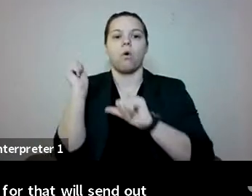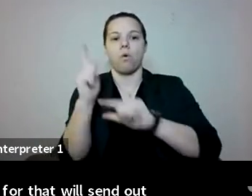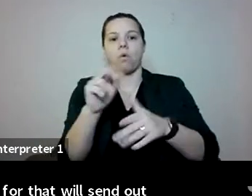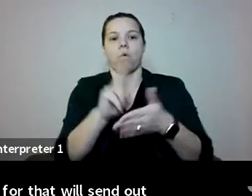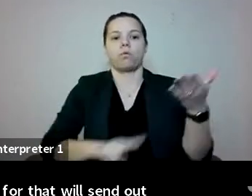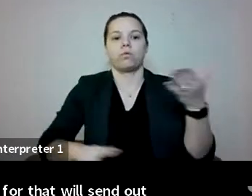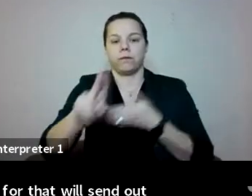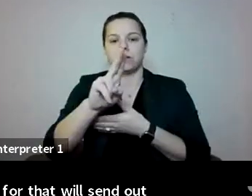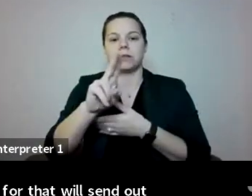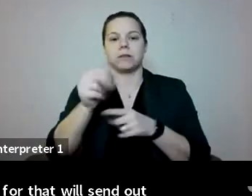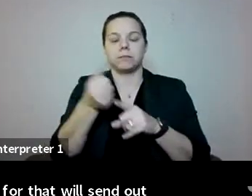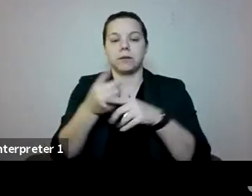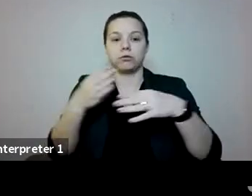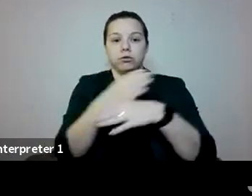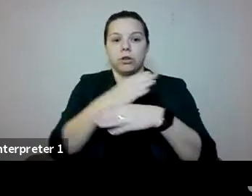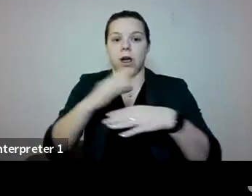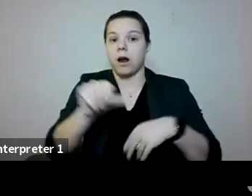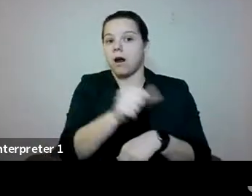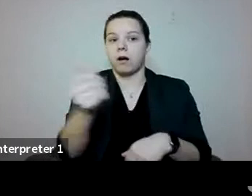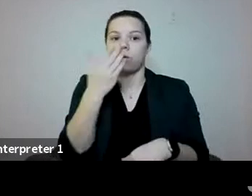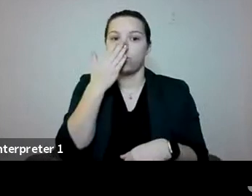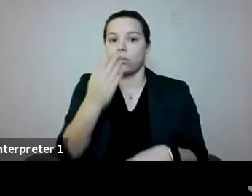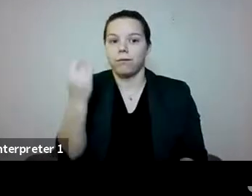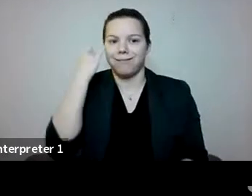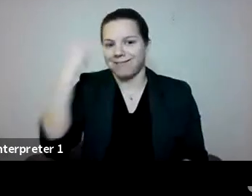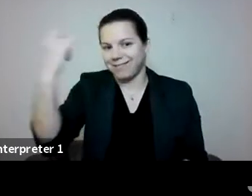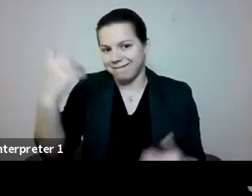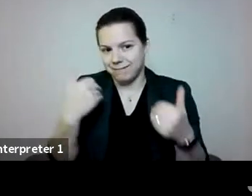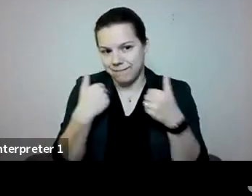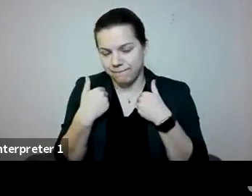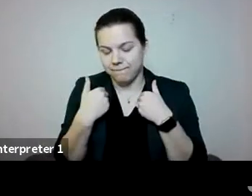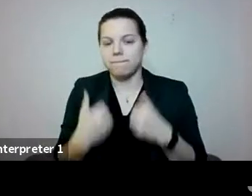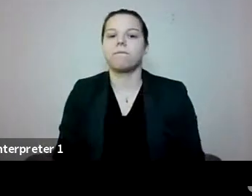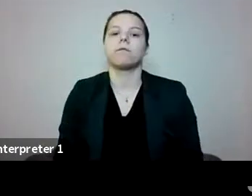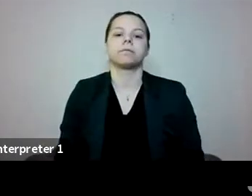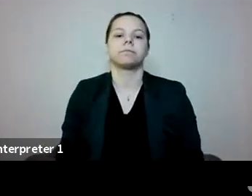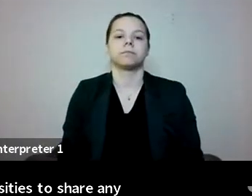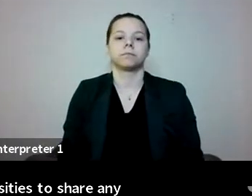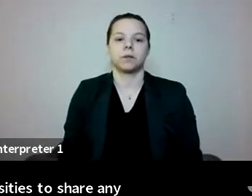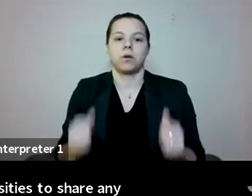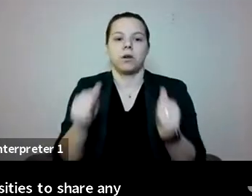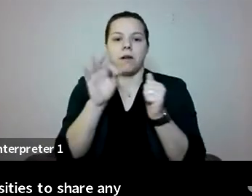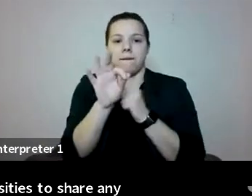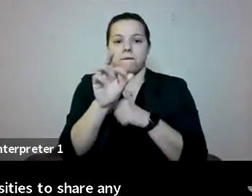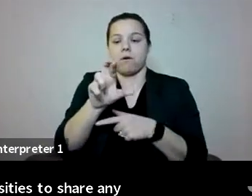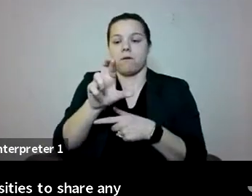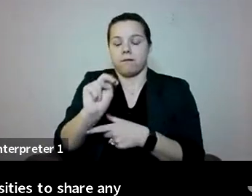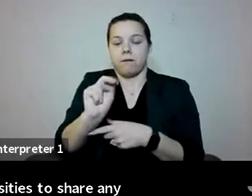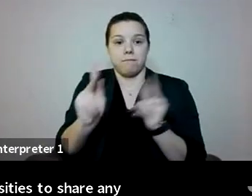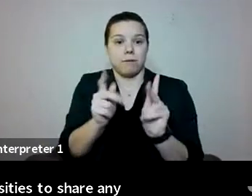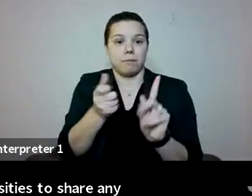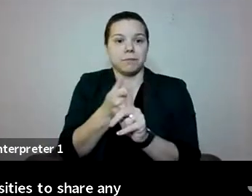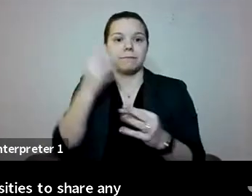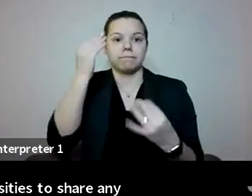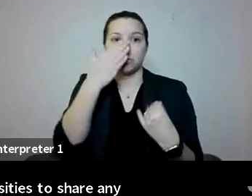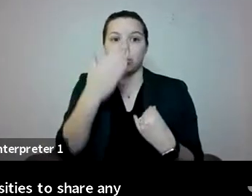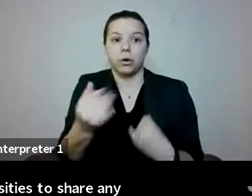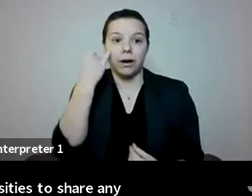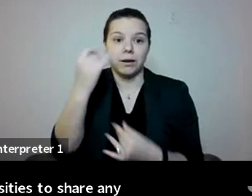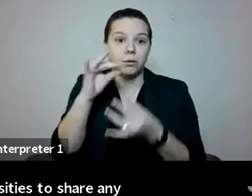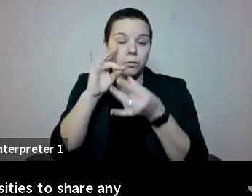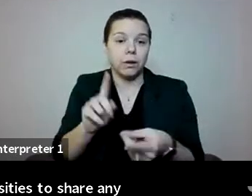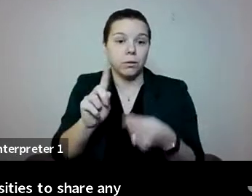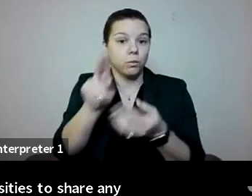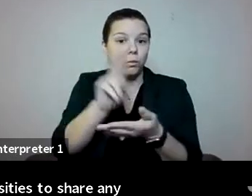universities to share any good ideas they have. And with this FRN, if people can think of good ideas for university